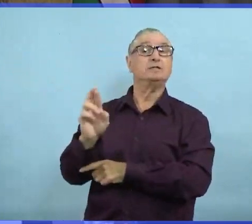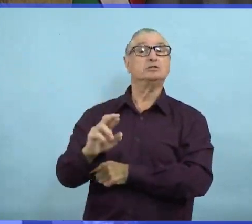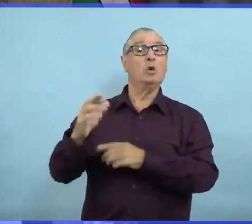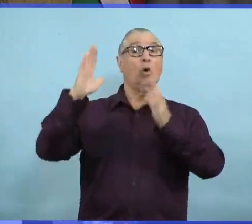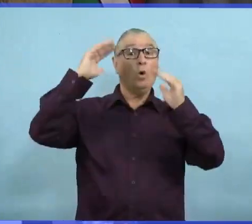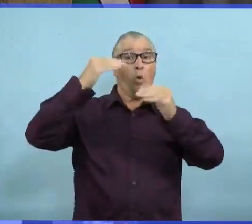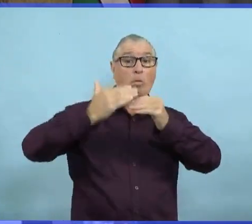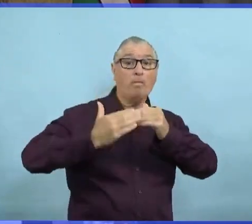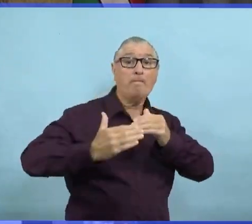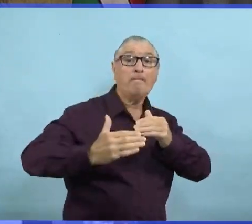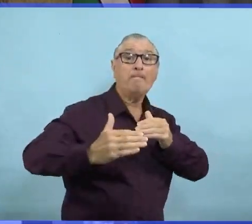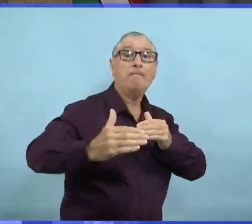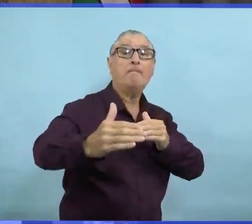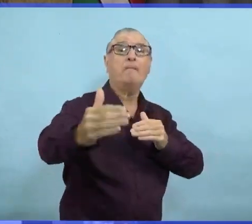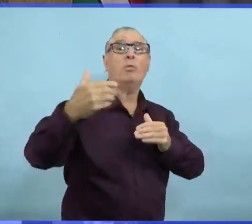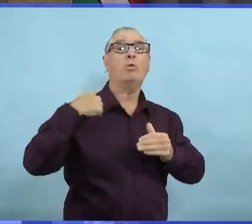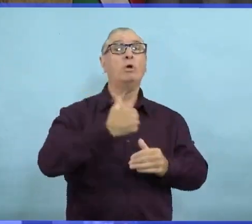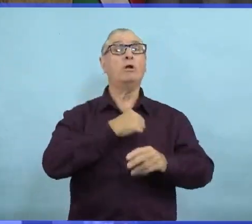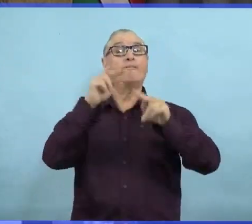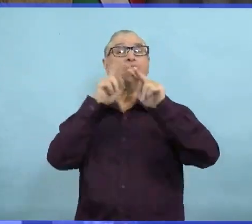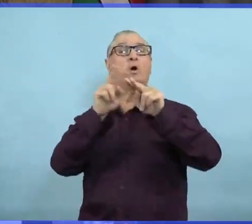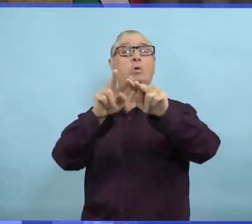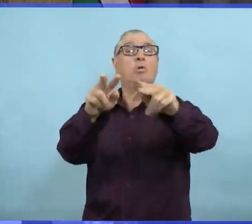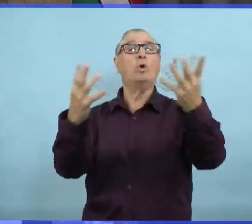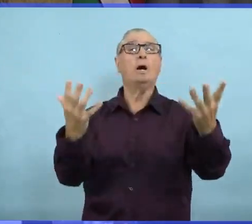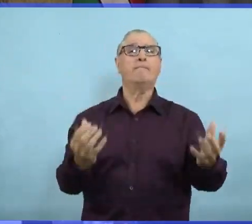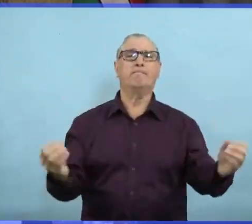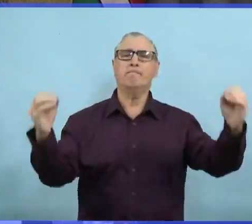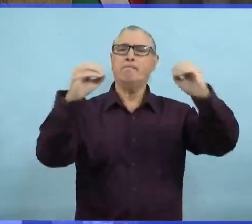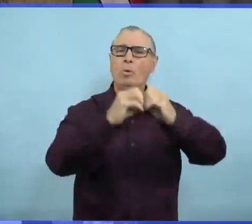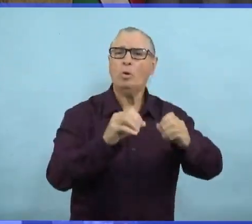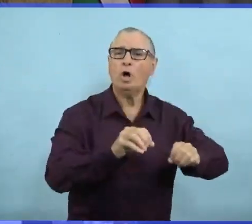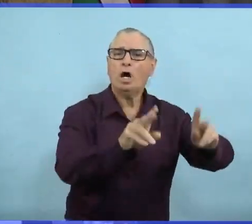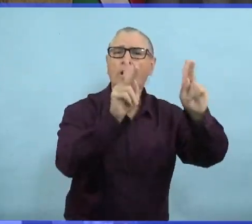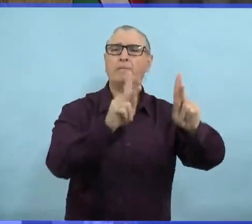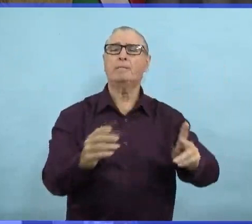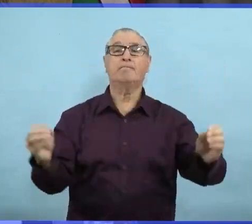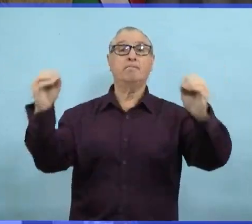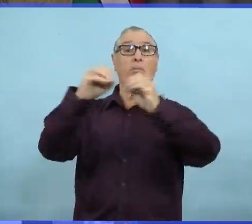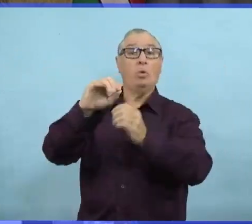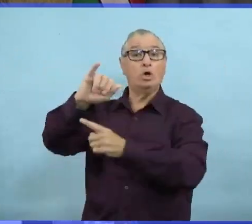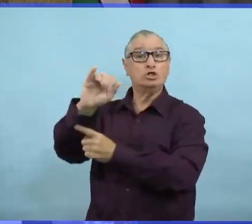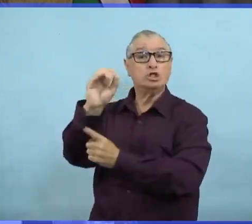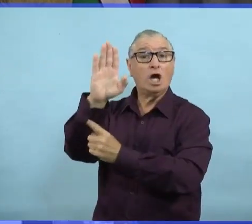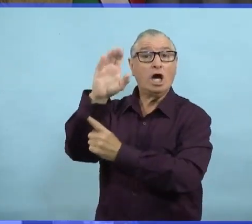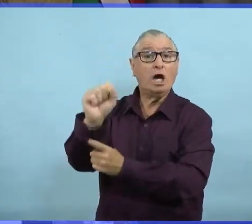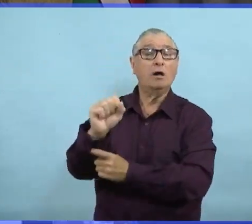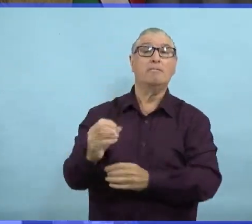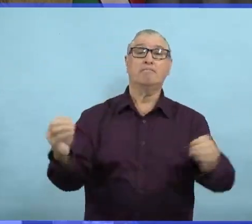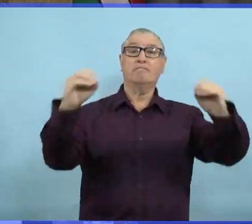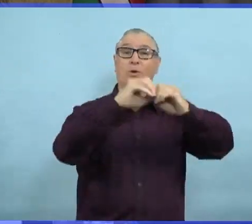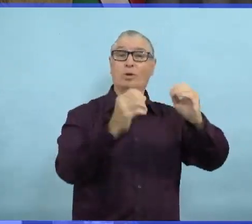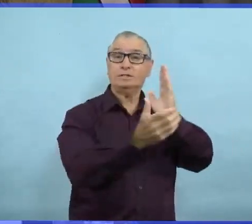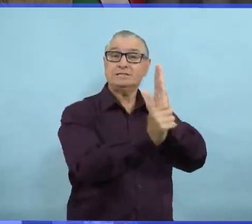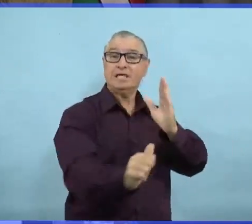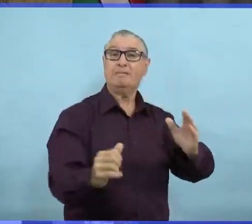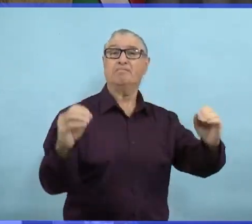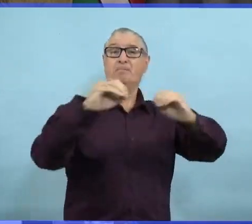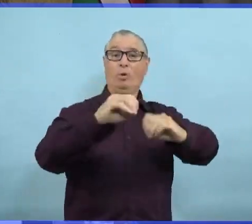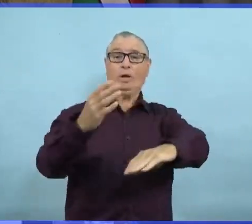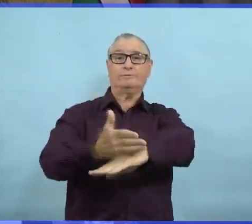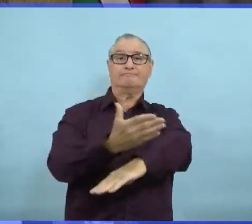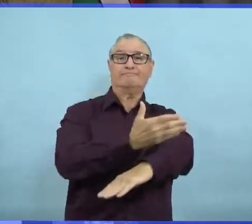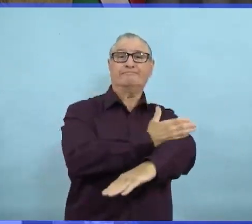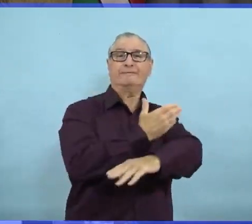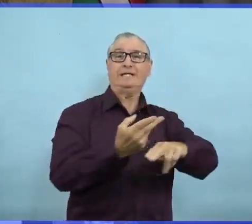like skills development and for jobs and careers for all Canadians. These opportunities are real